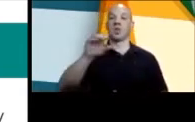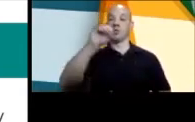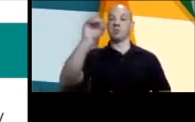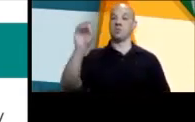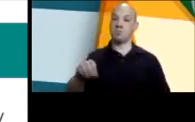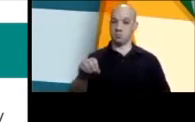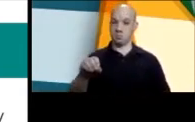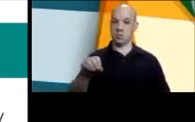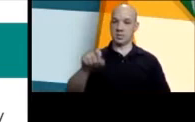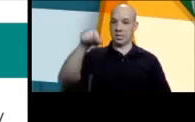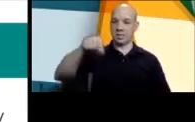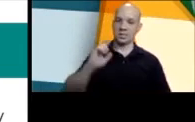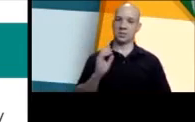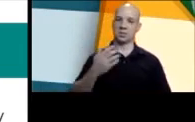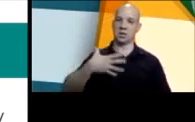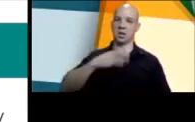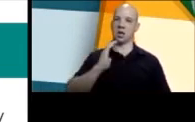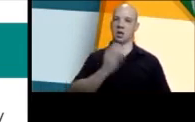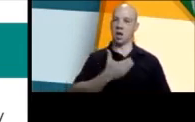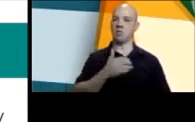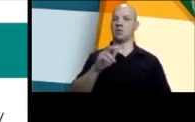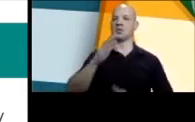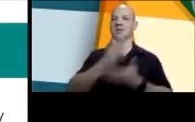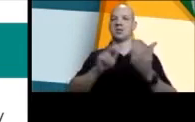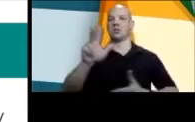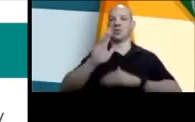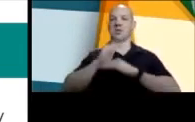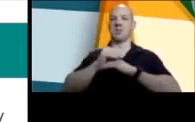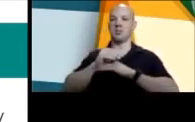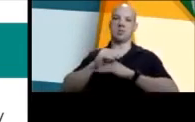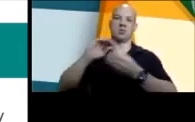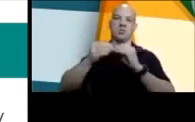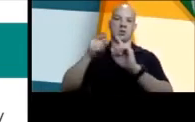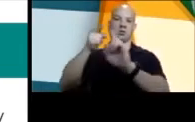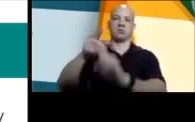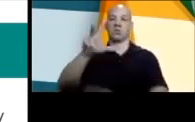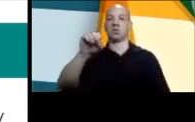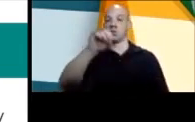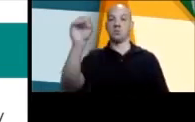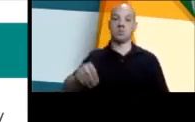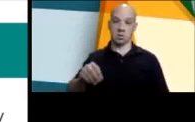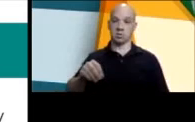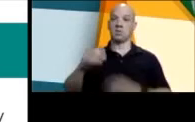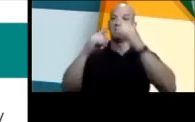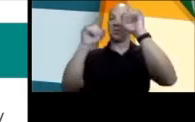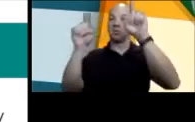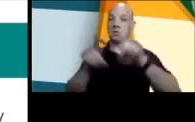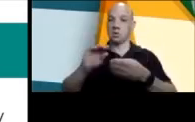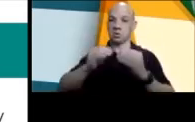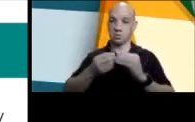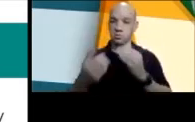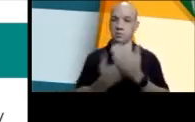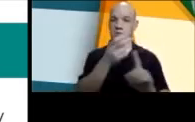30%, this is our Section 3 minimum numerical goals. 30% of the aggregate number of new hires annually